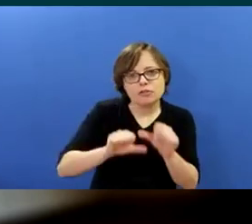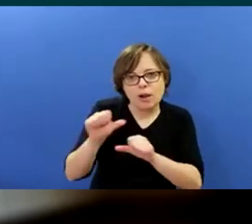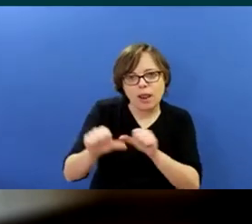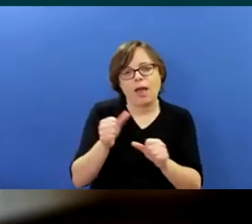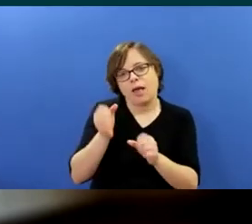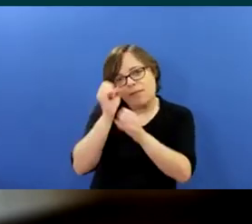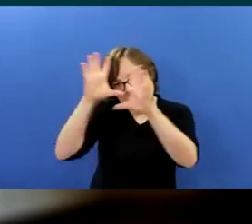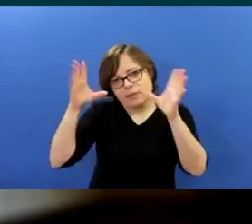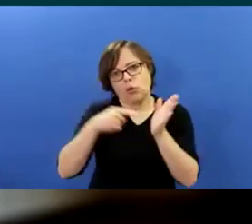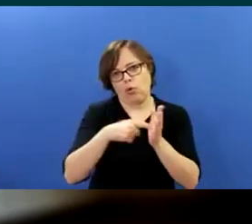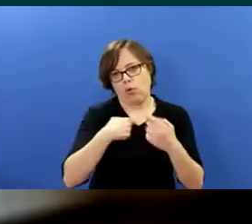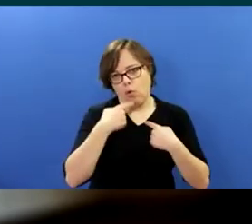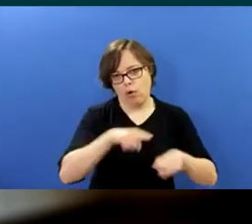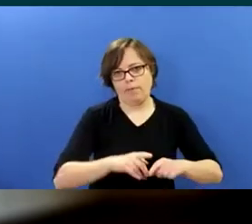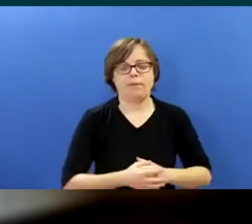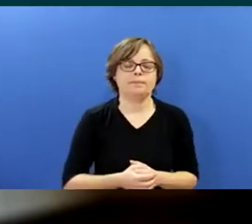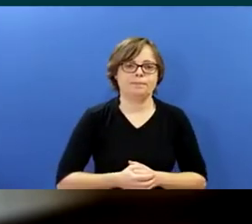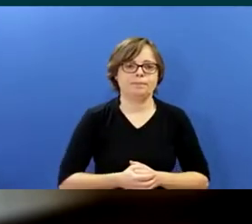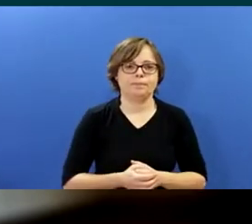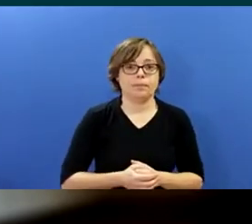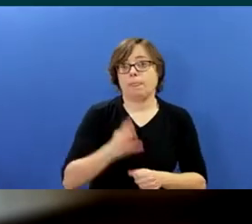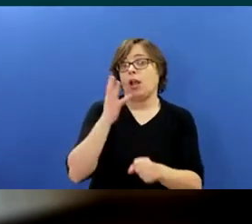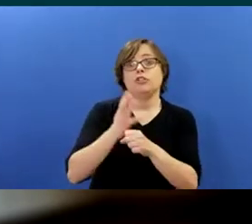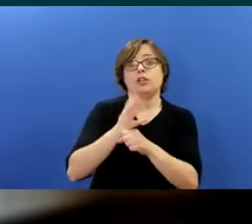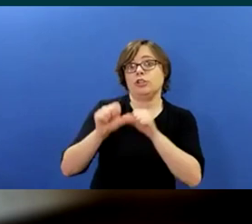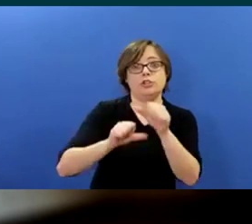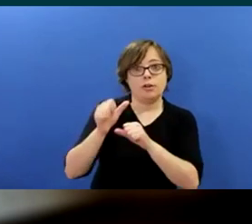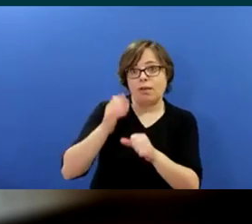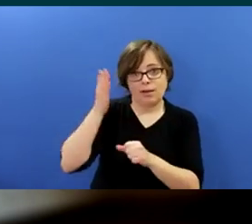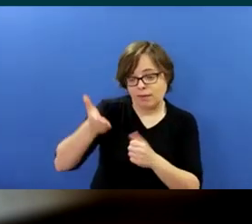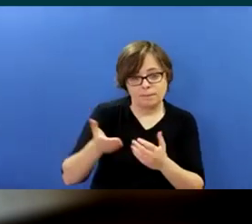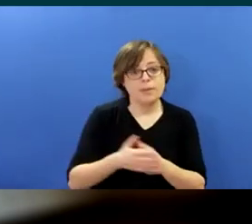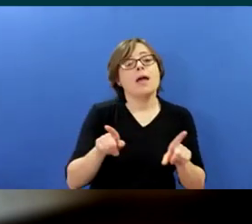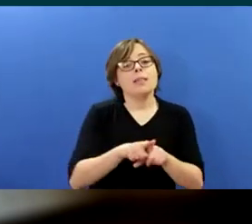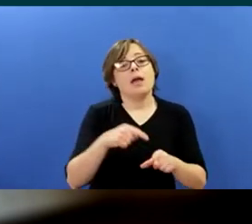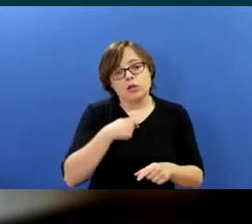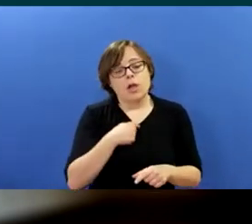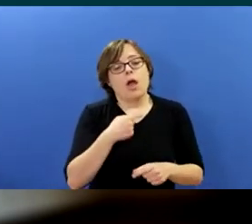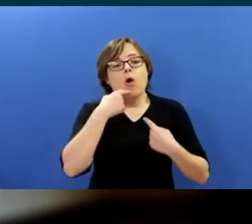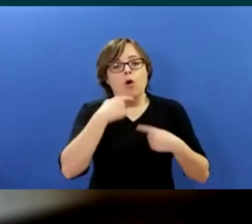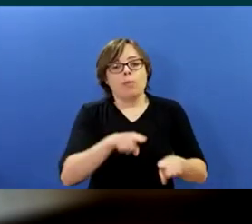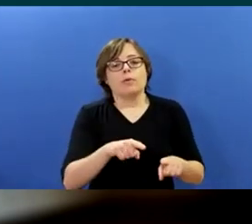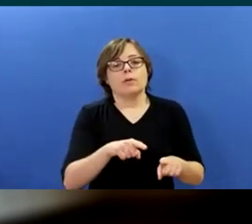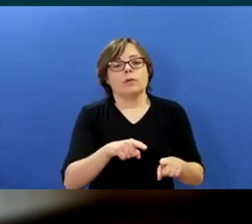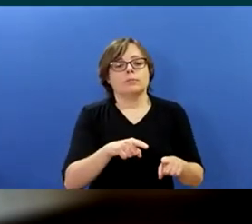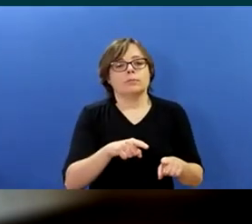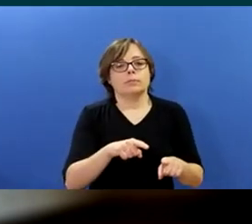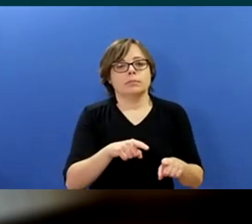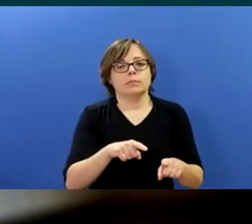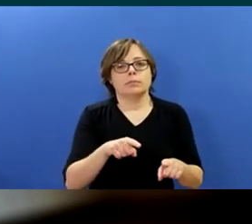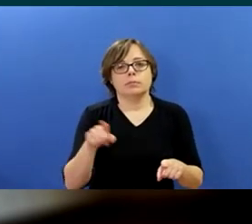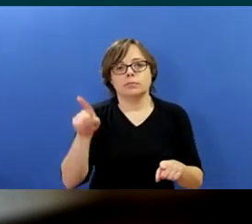2040. And I'm also in charge of public participation for urban planning